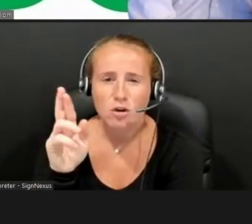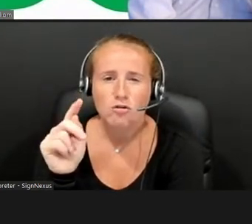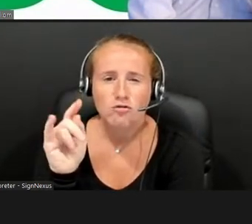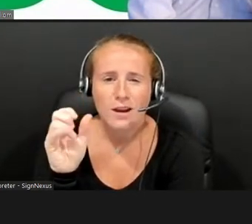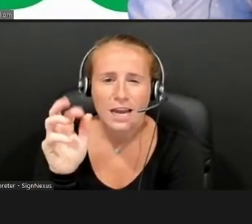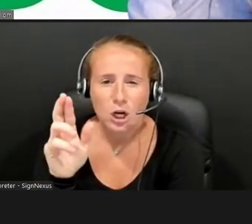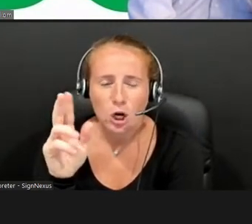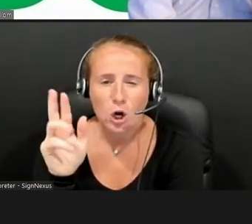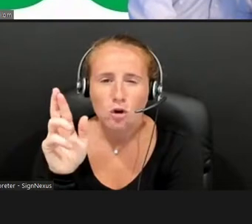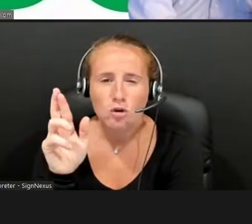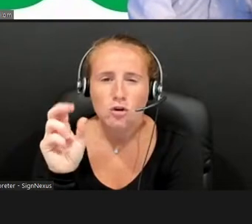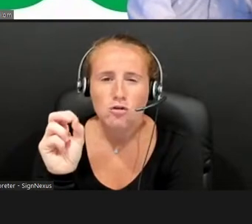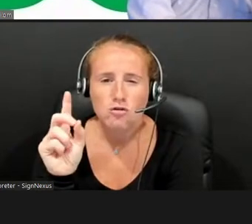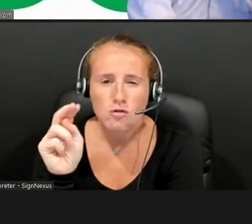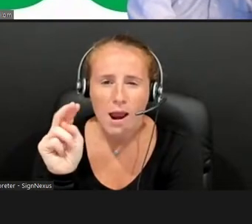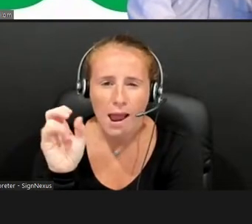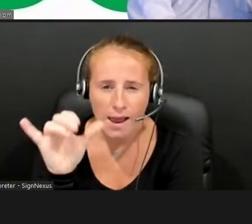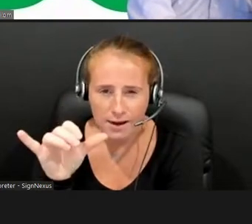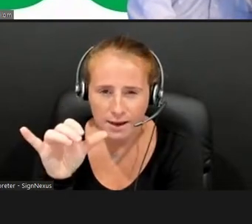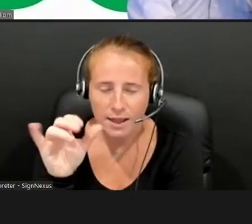Rodney Hughes